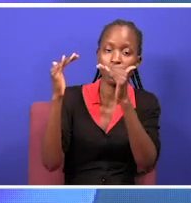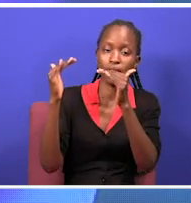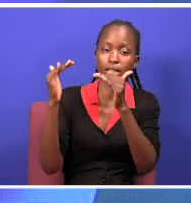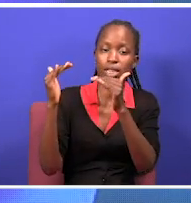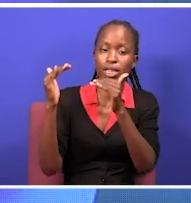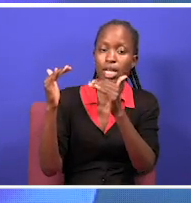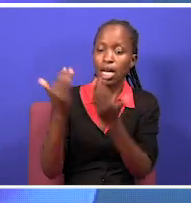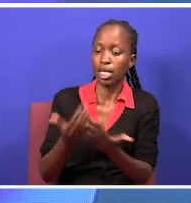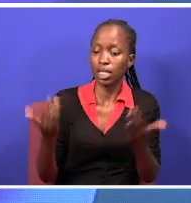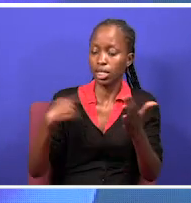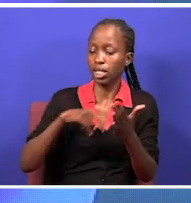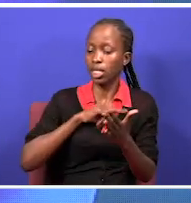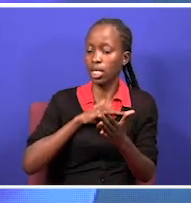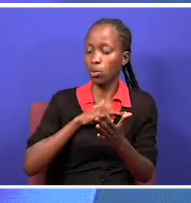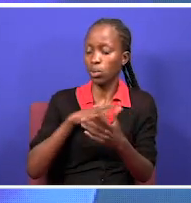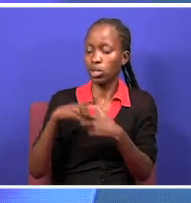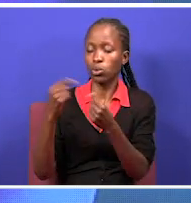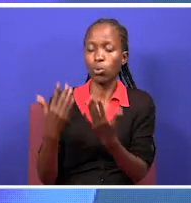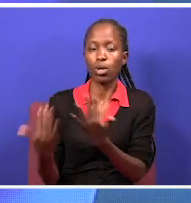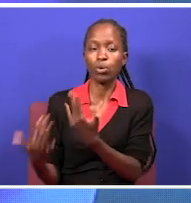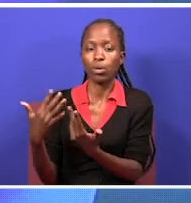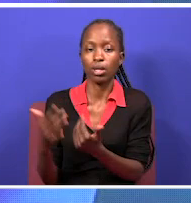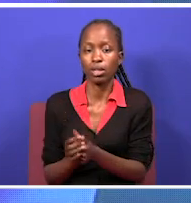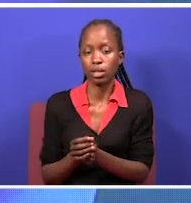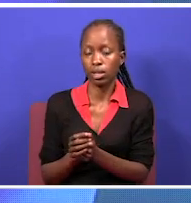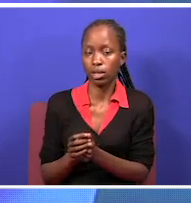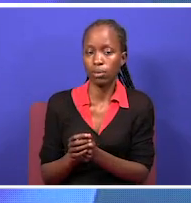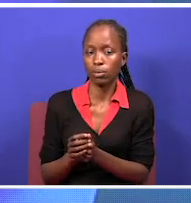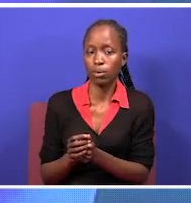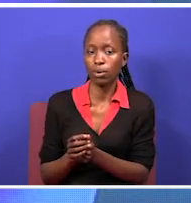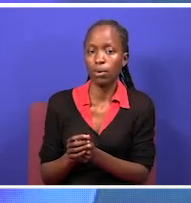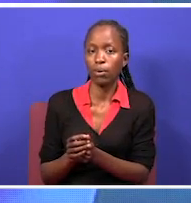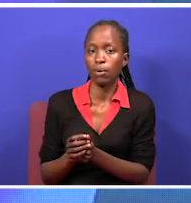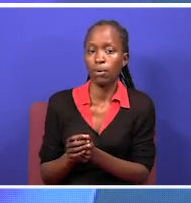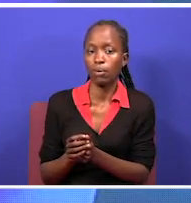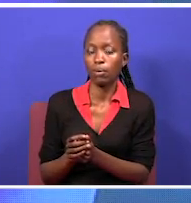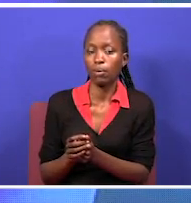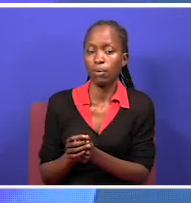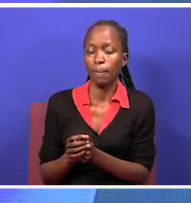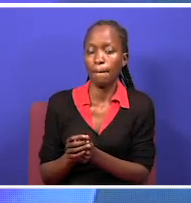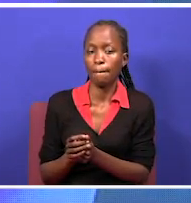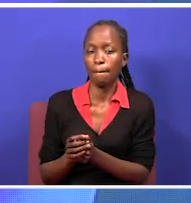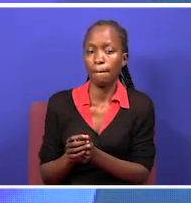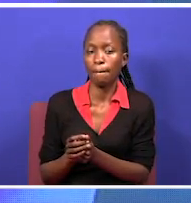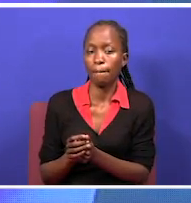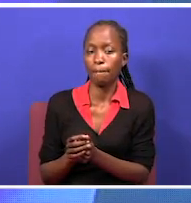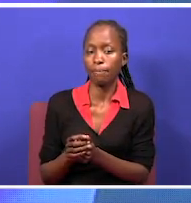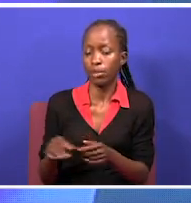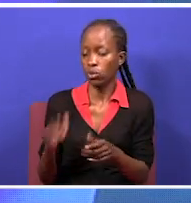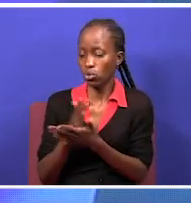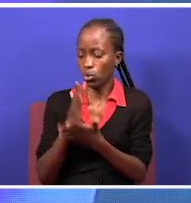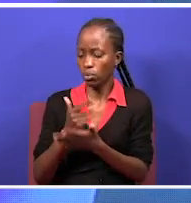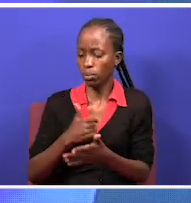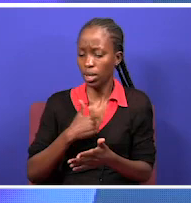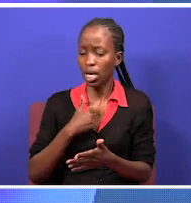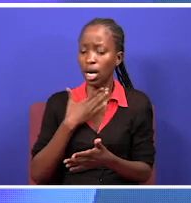and our children are not there, or even more painful. And I really would like my son and my daughter